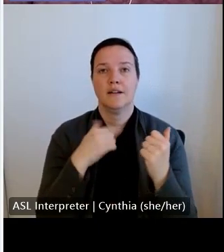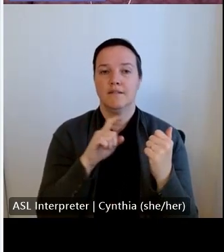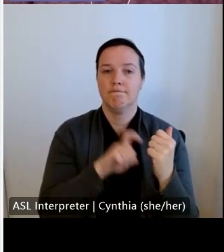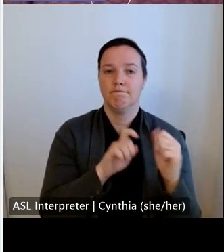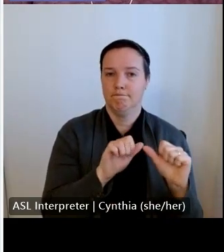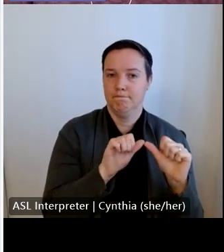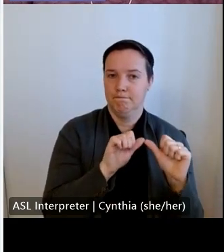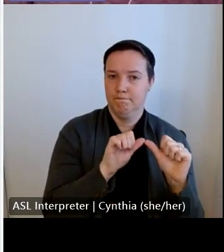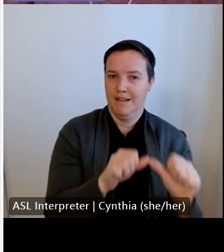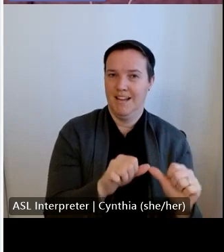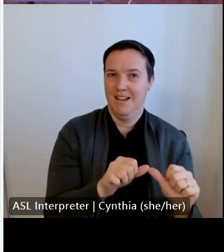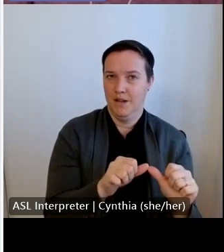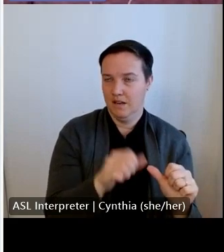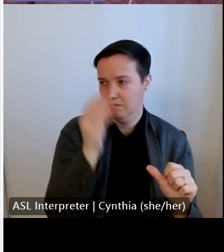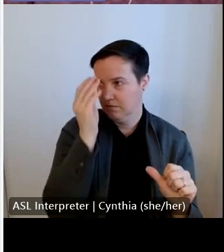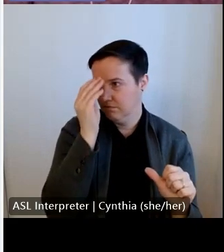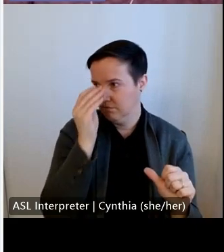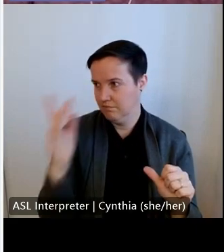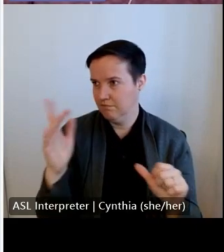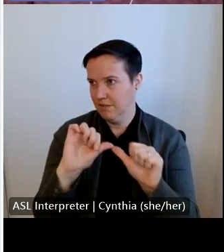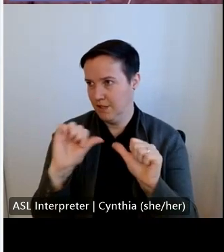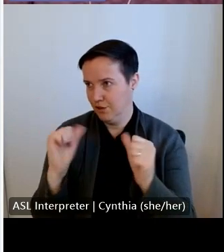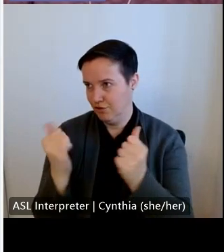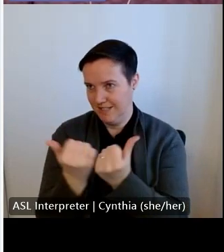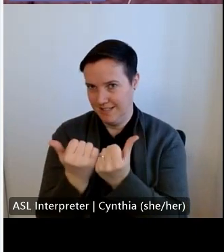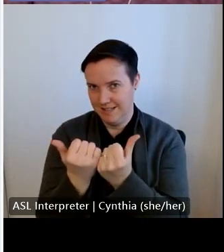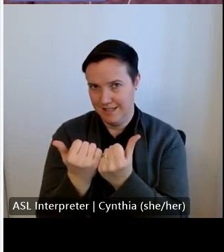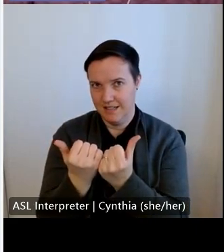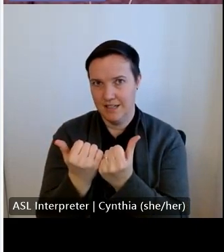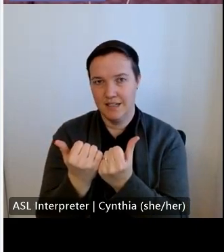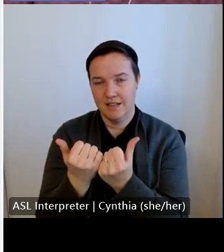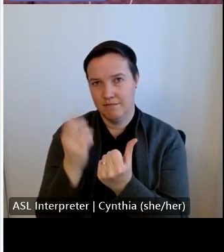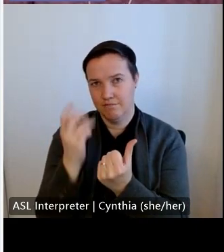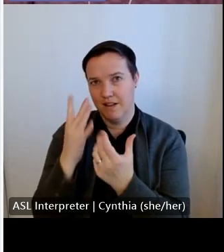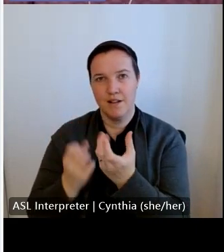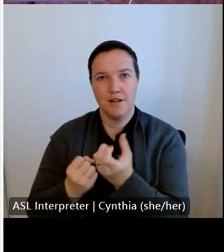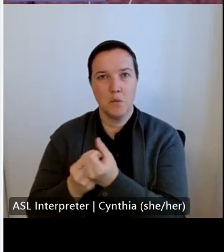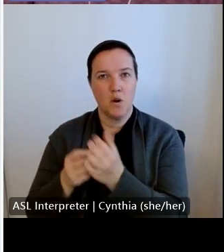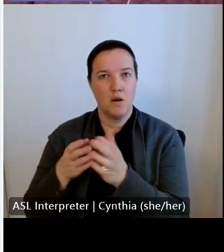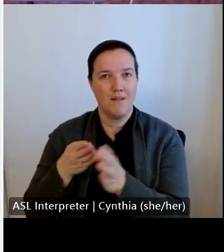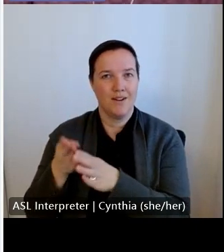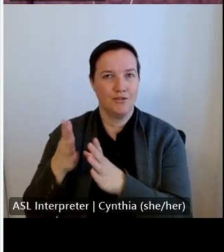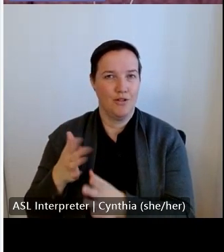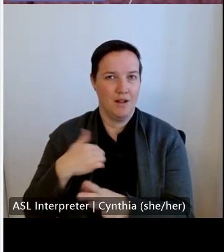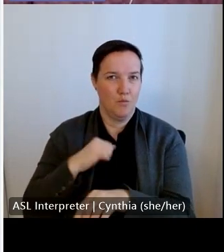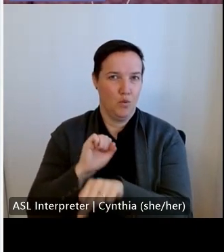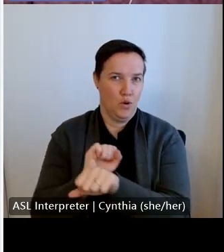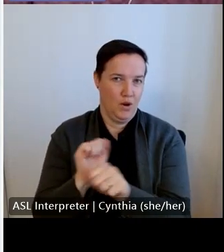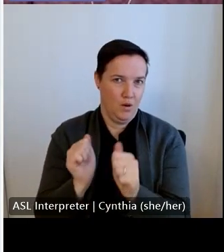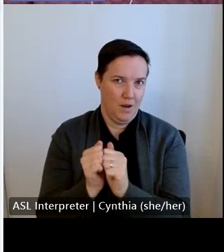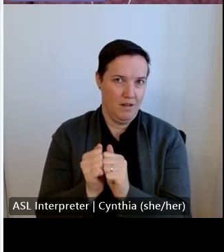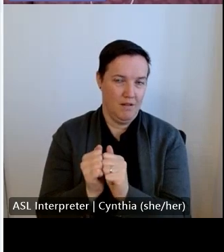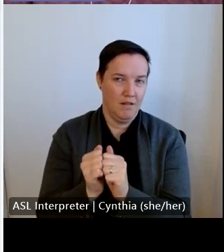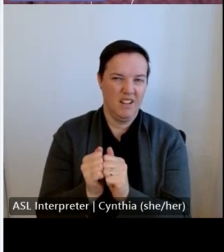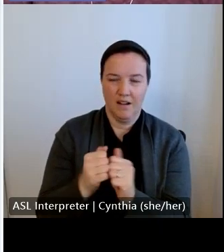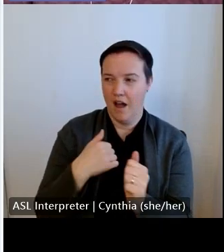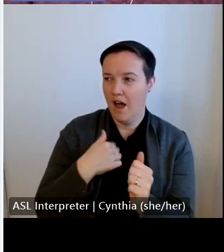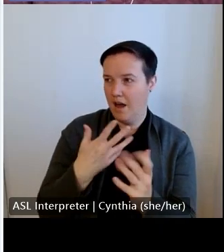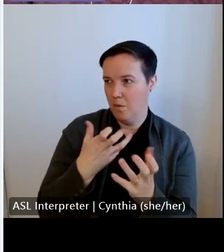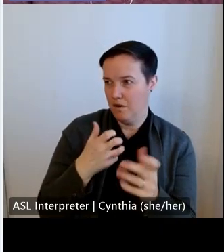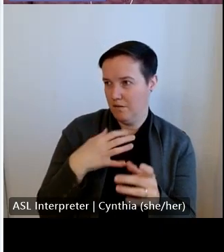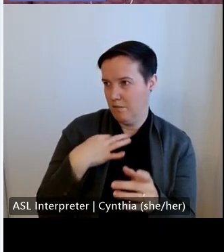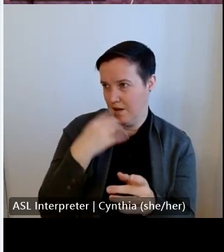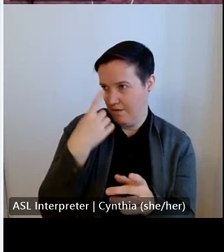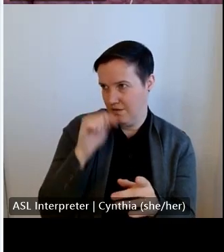continue, that would notify the employment supports professional that I'm working with that I'd like to apply for that